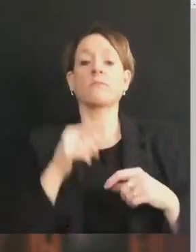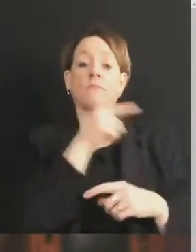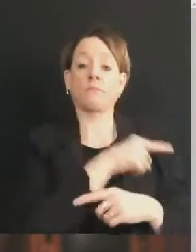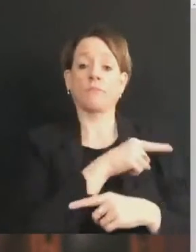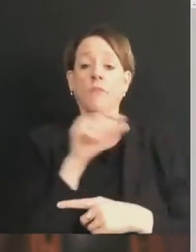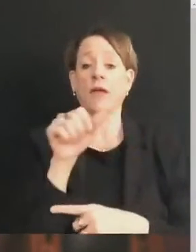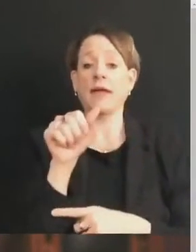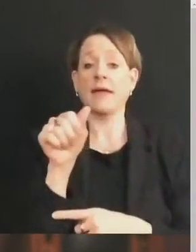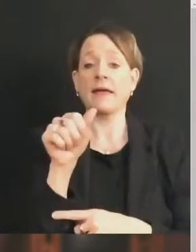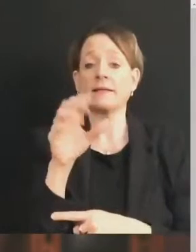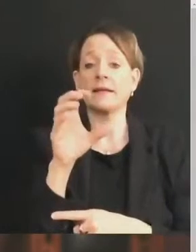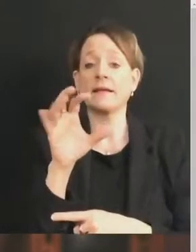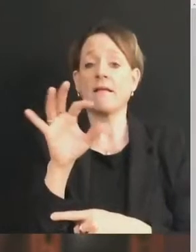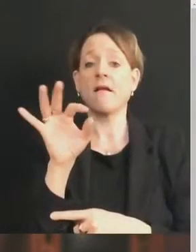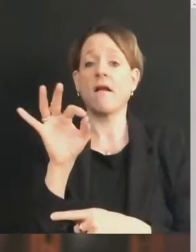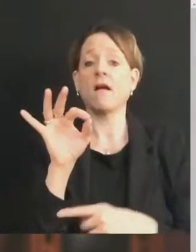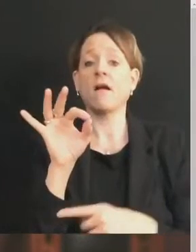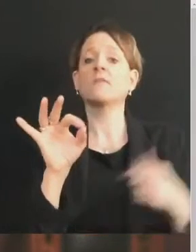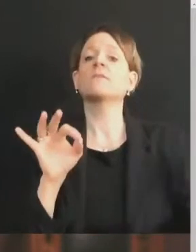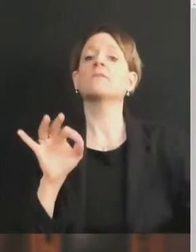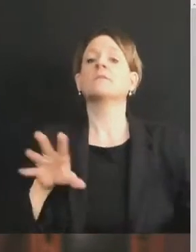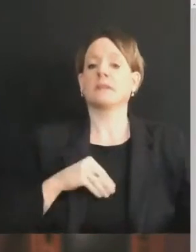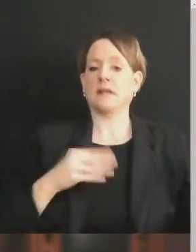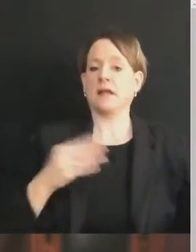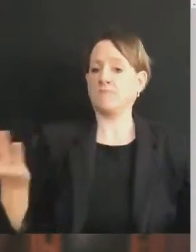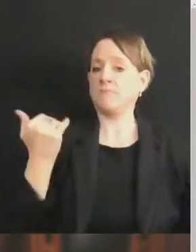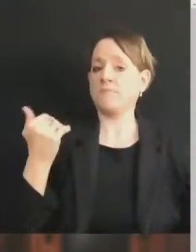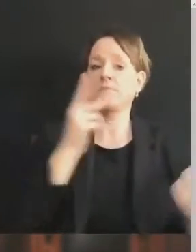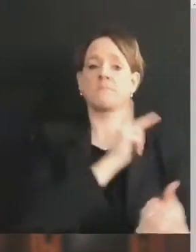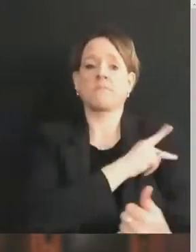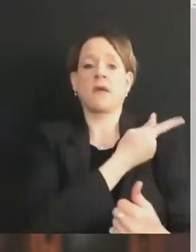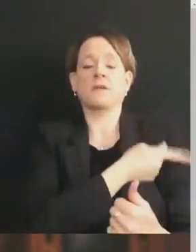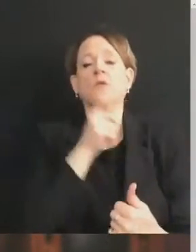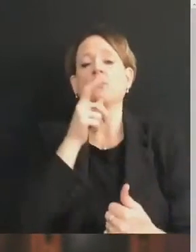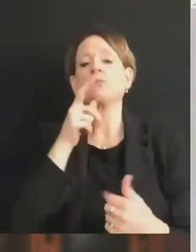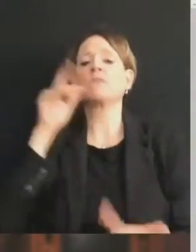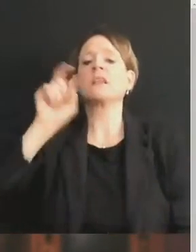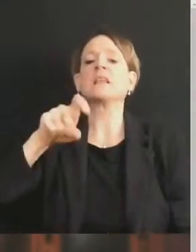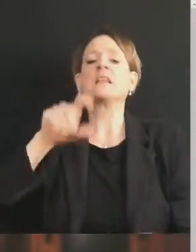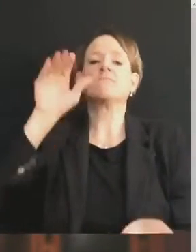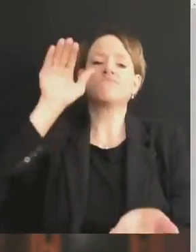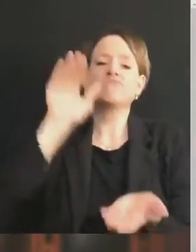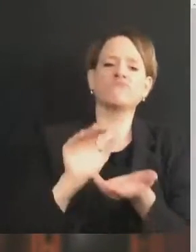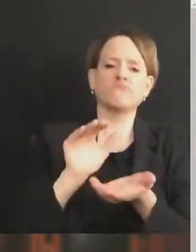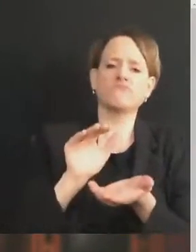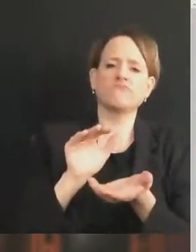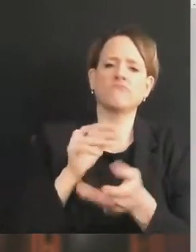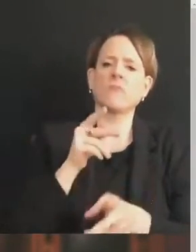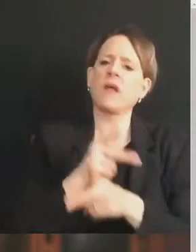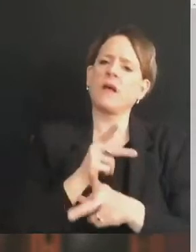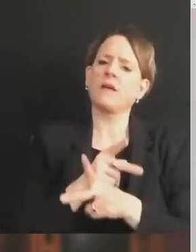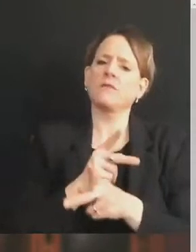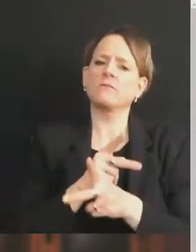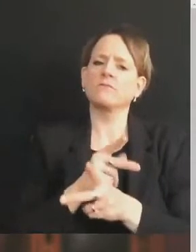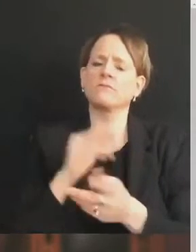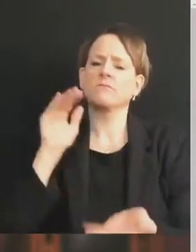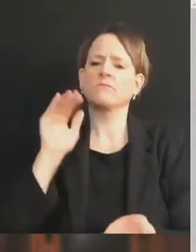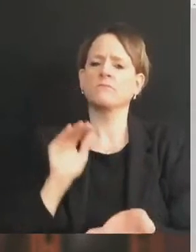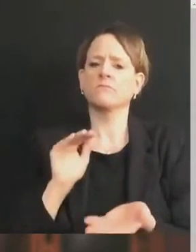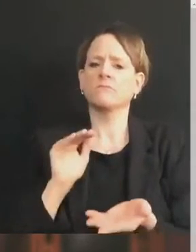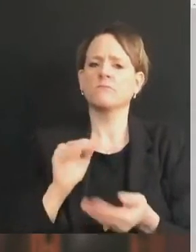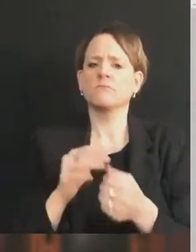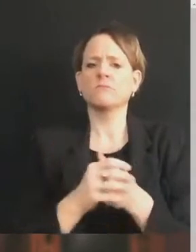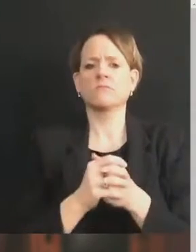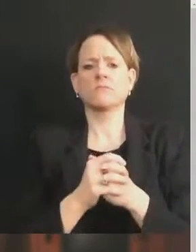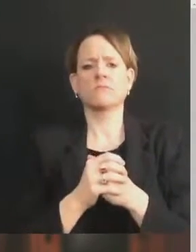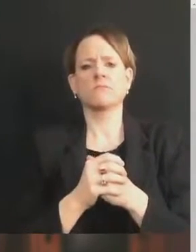We have made a number of adjustments to our eligibility criteria based on feedback we've received from hospitals, so that we can meet the